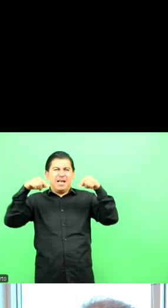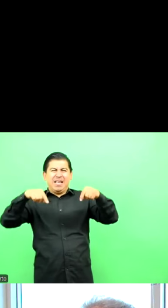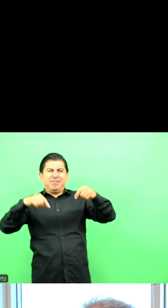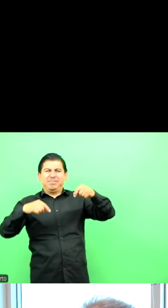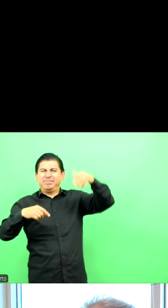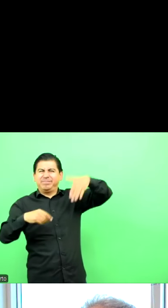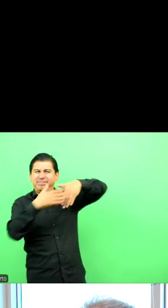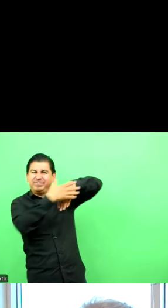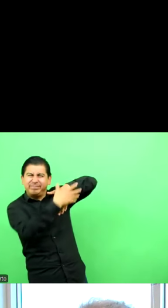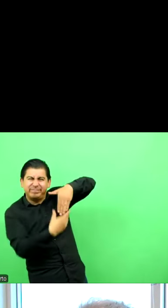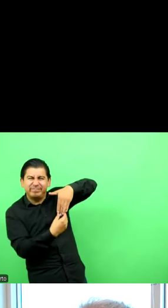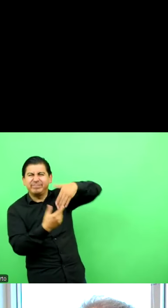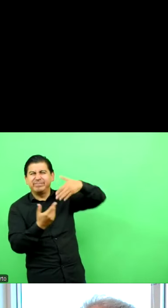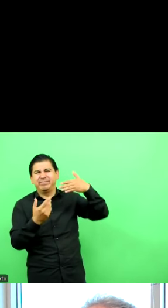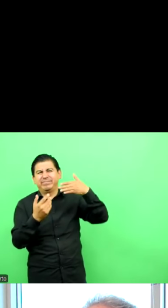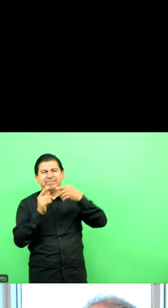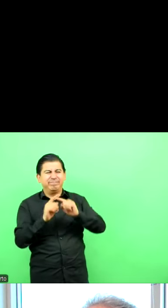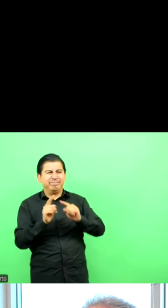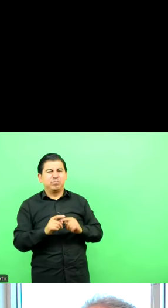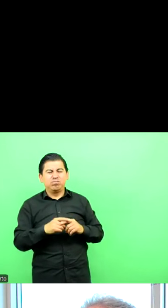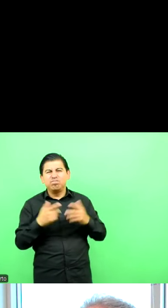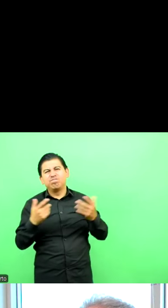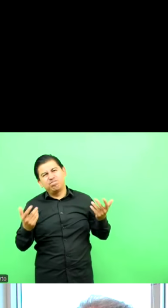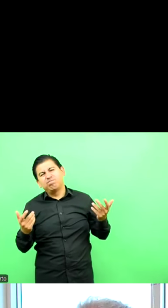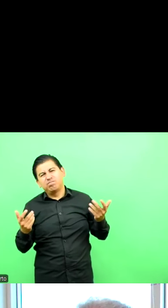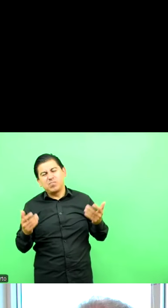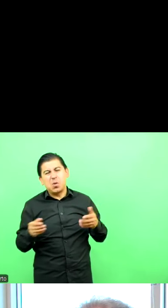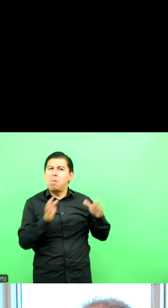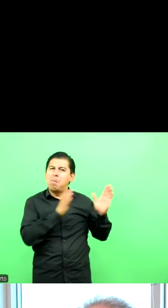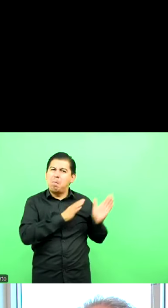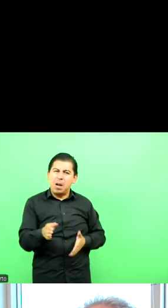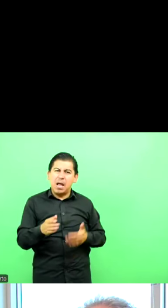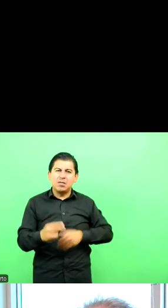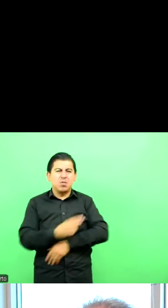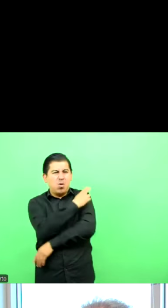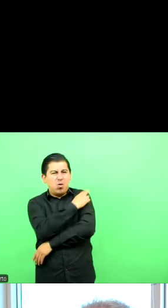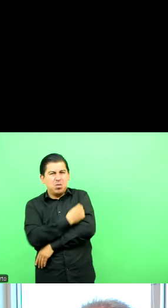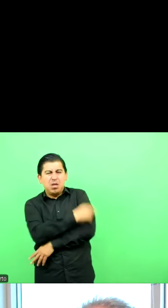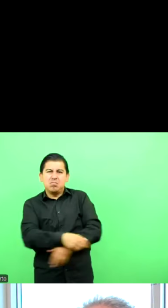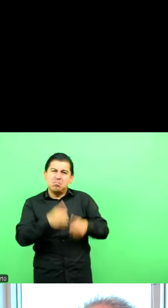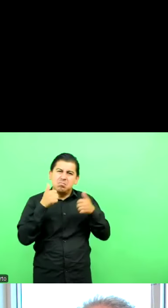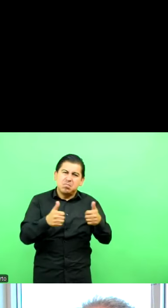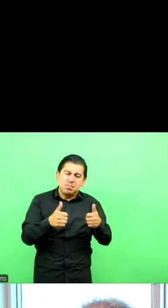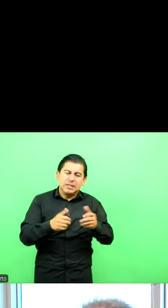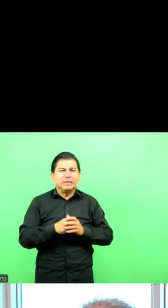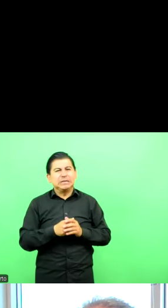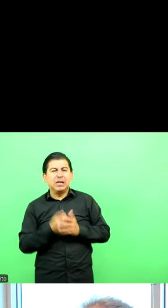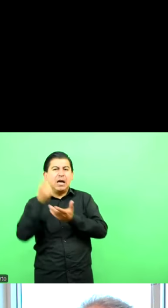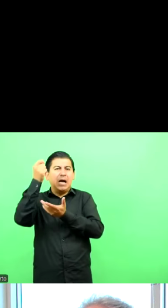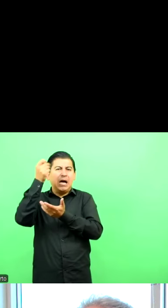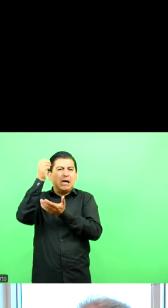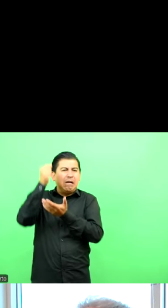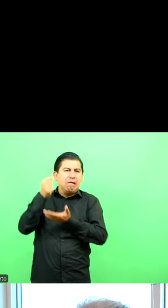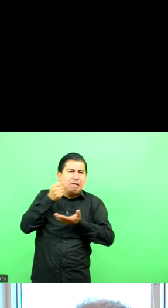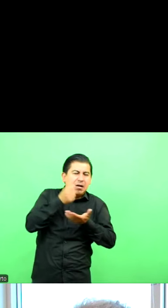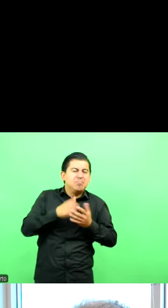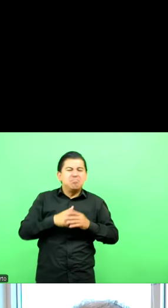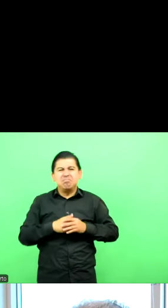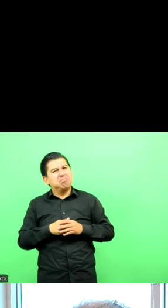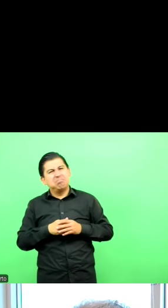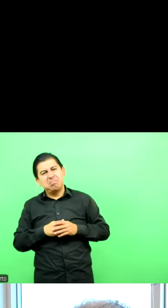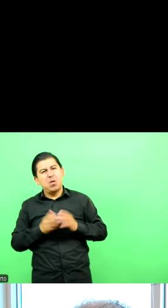much plans and practice bringing the vulnerable and older people within the